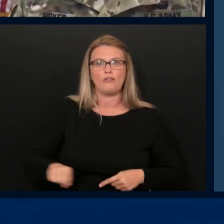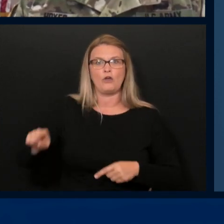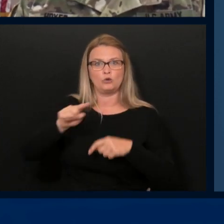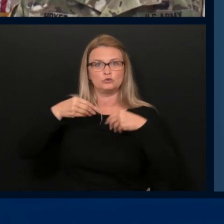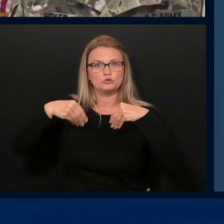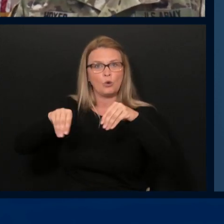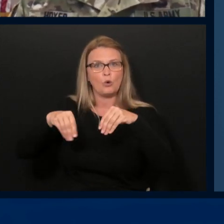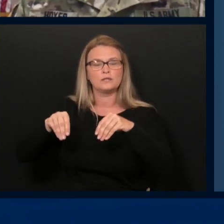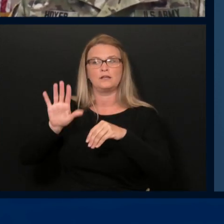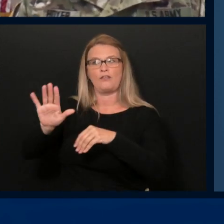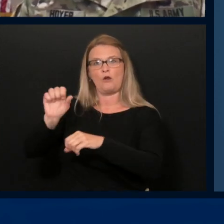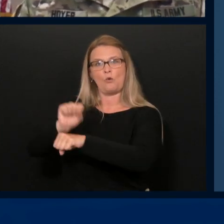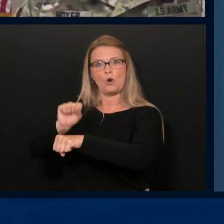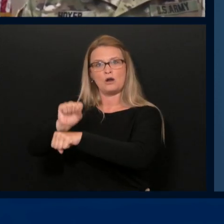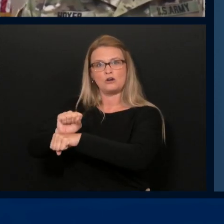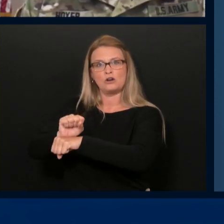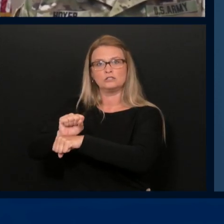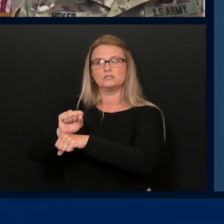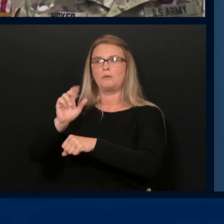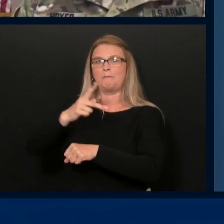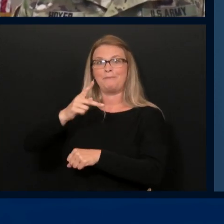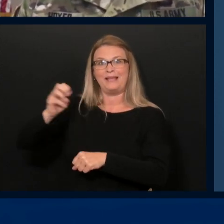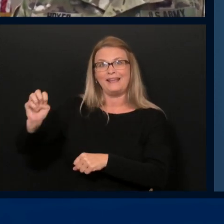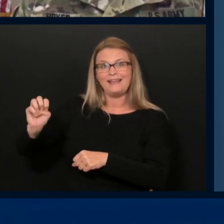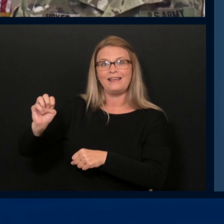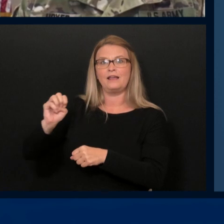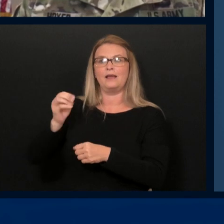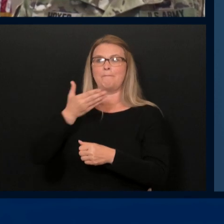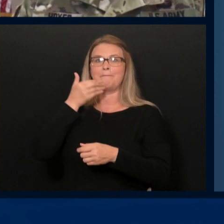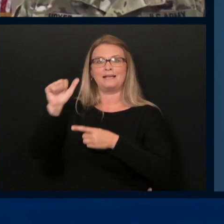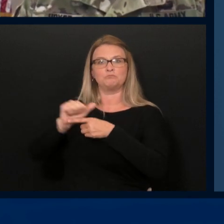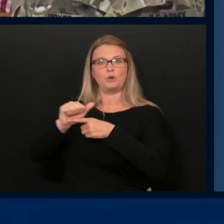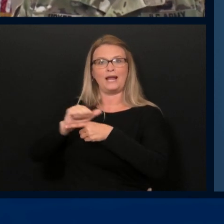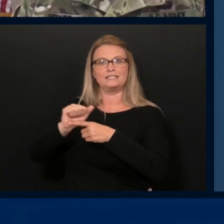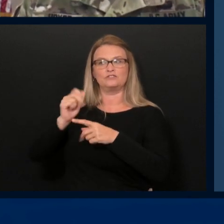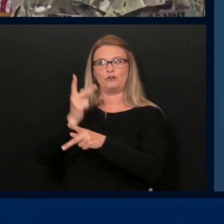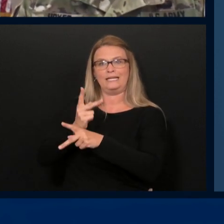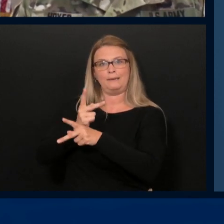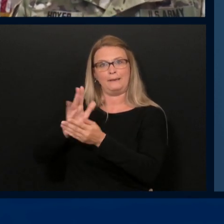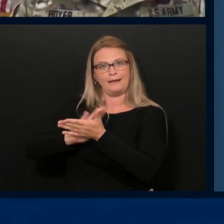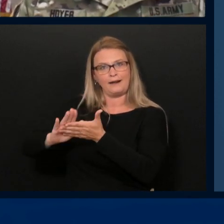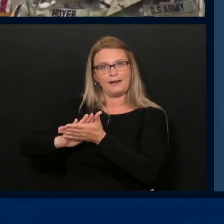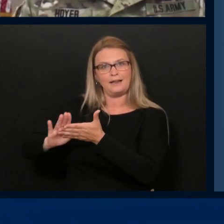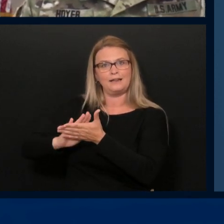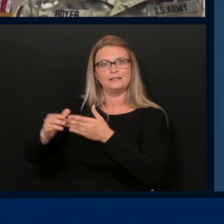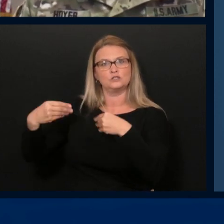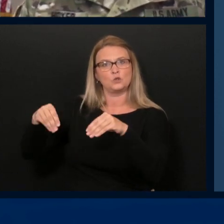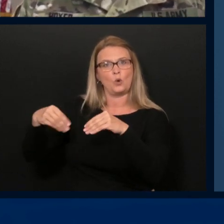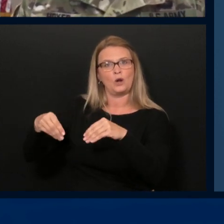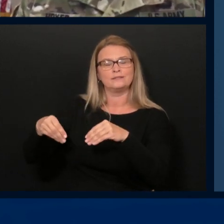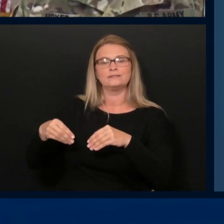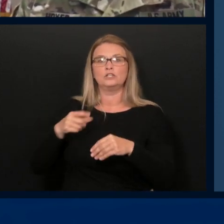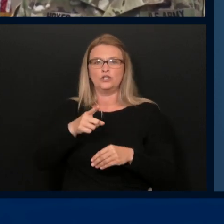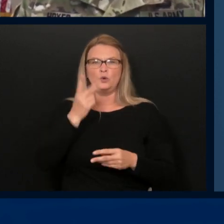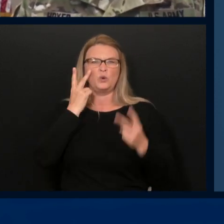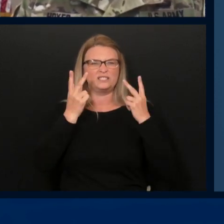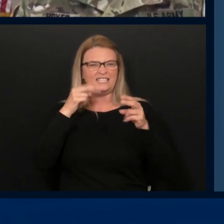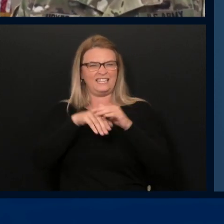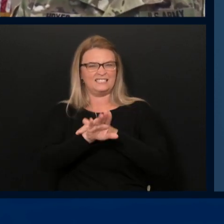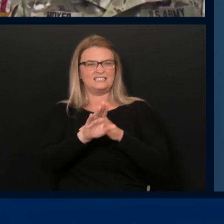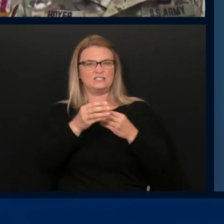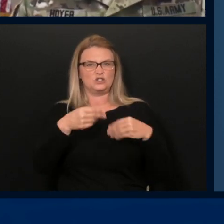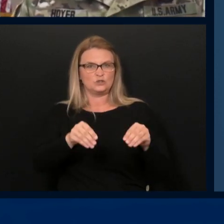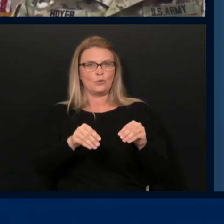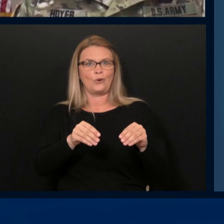training the workers on PPE, training on best practices for sanitization. You'll see in many of the stores that you go